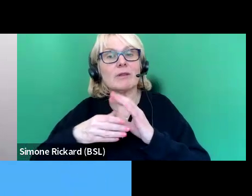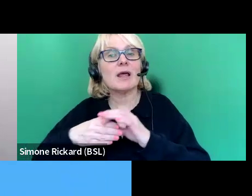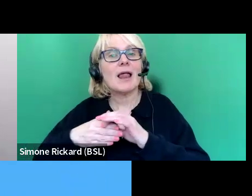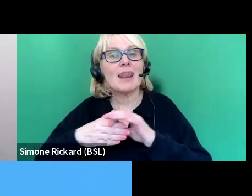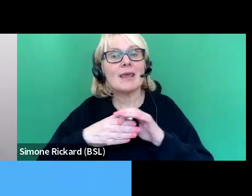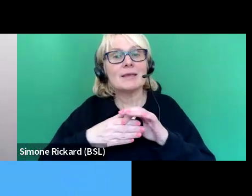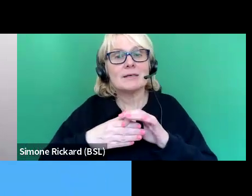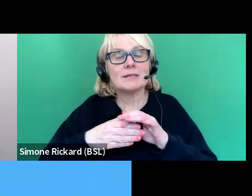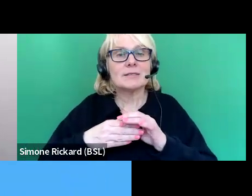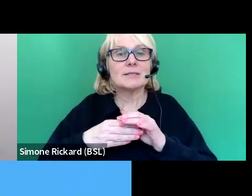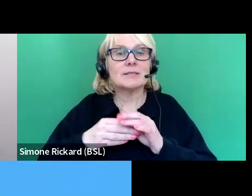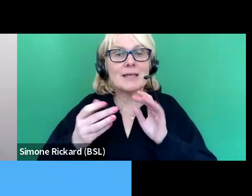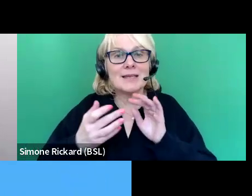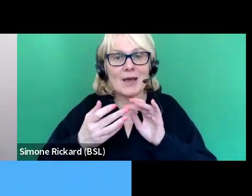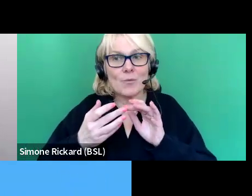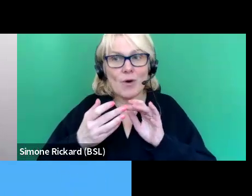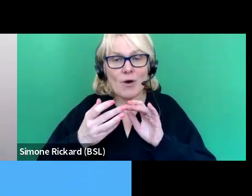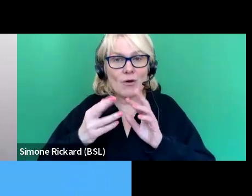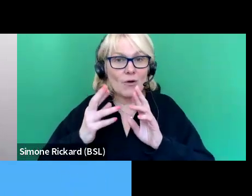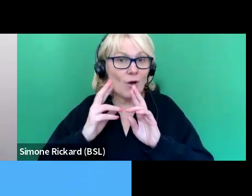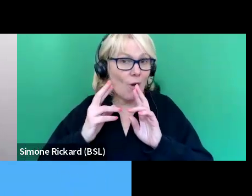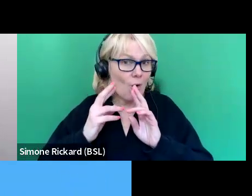so much, everyone, and I hope to see you soon.